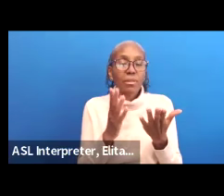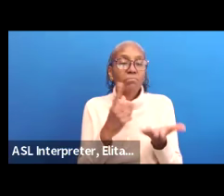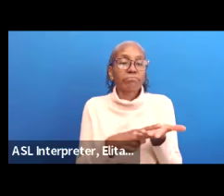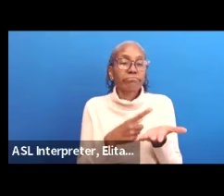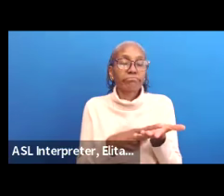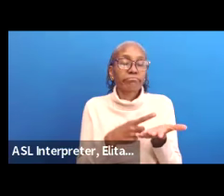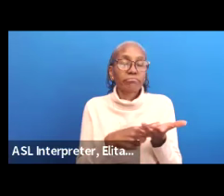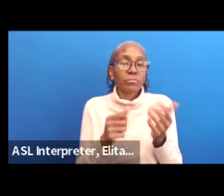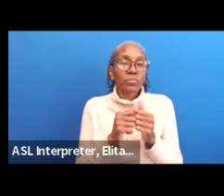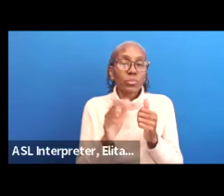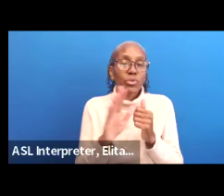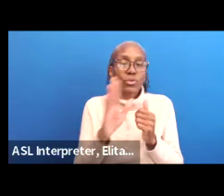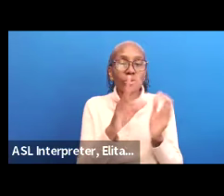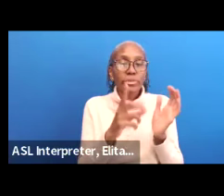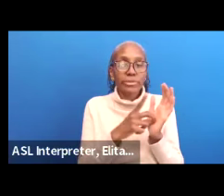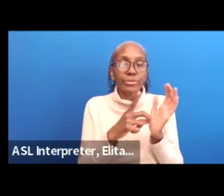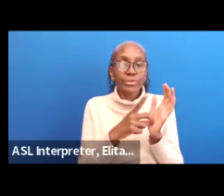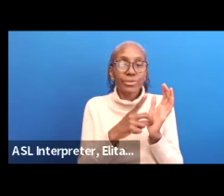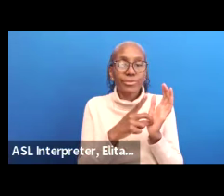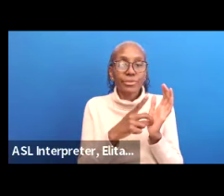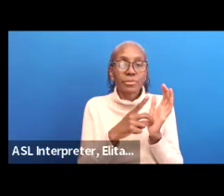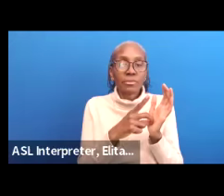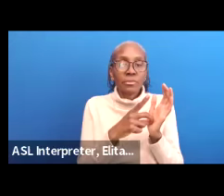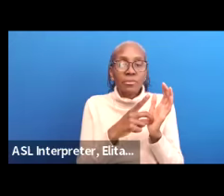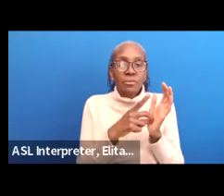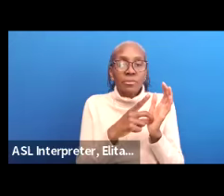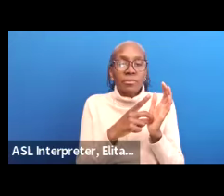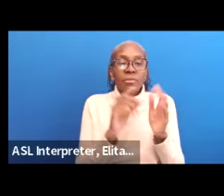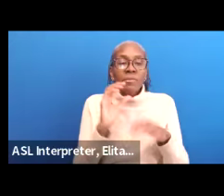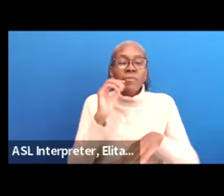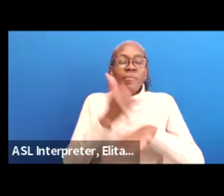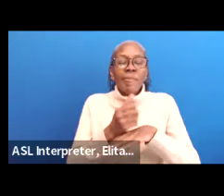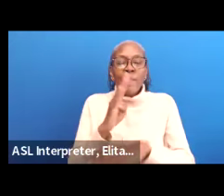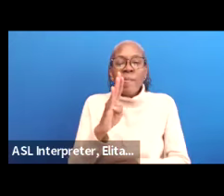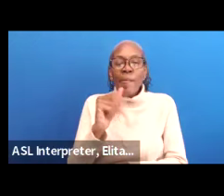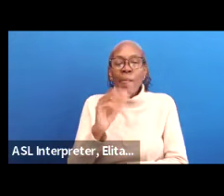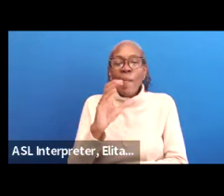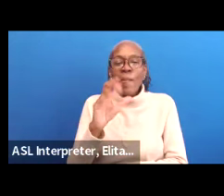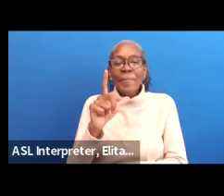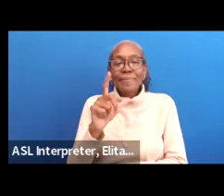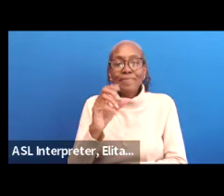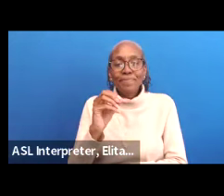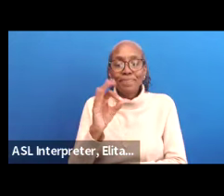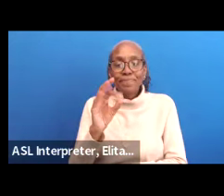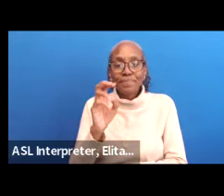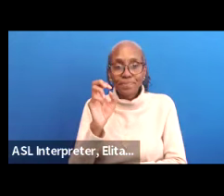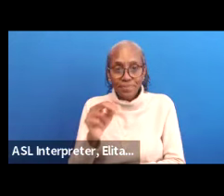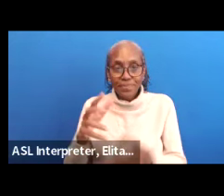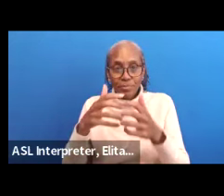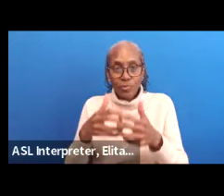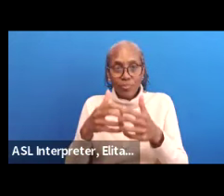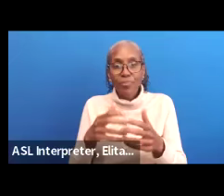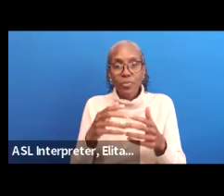discussed with your doctors the placement of a baclofen pump for treatment